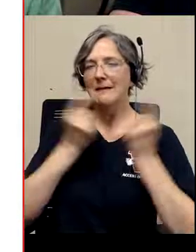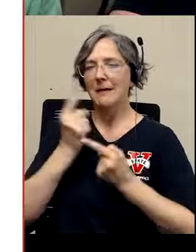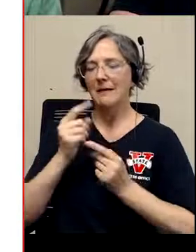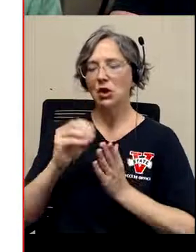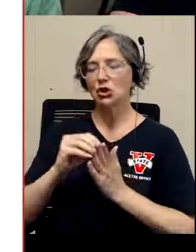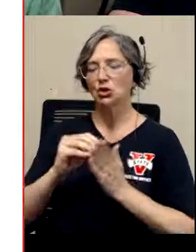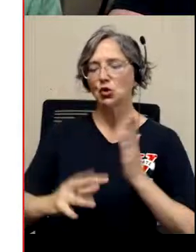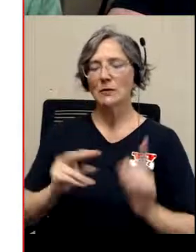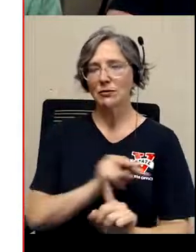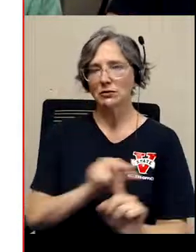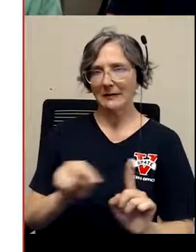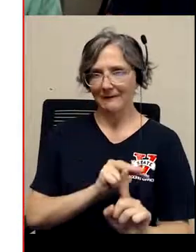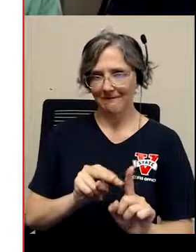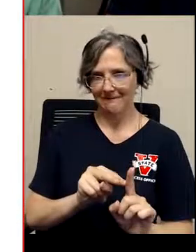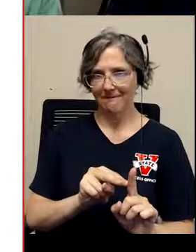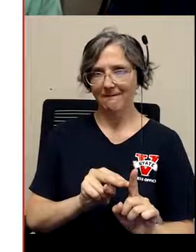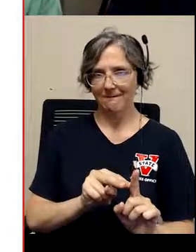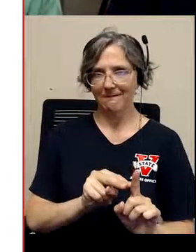truly allows